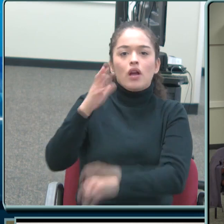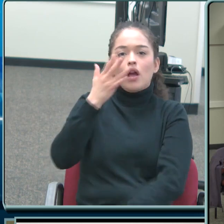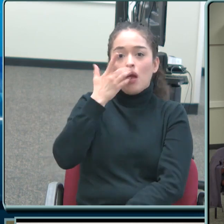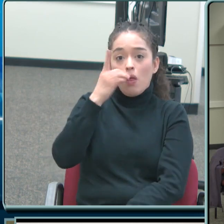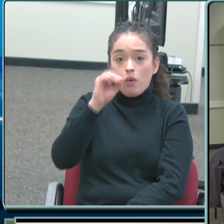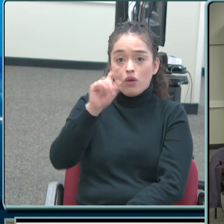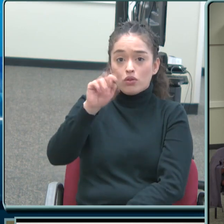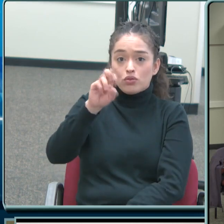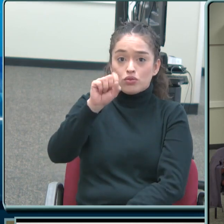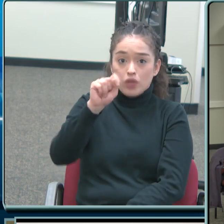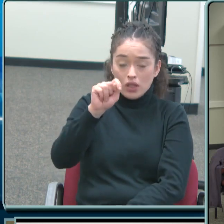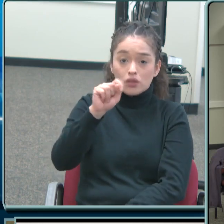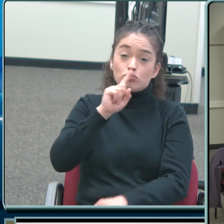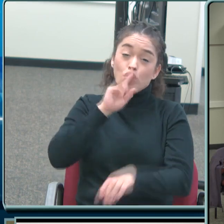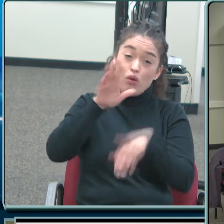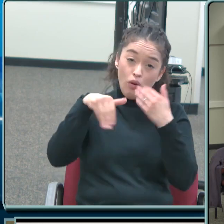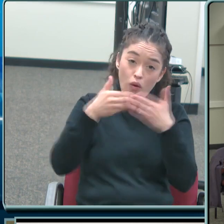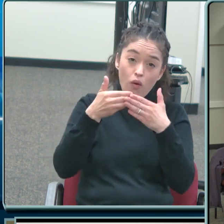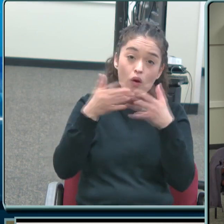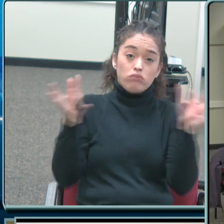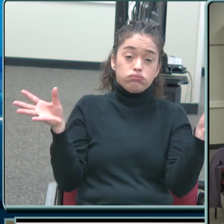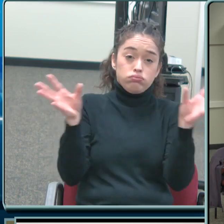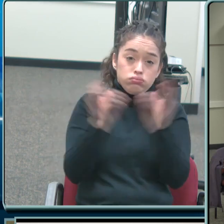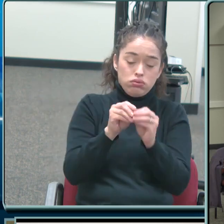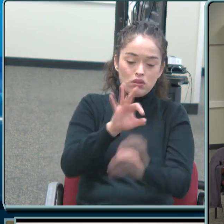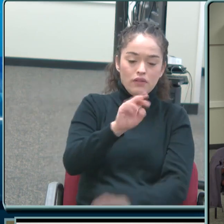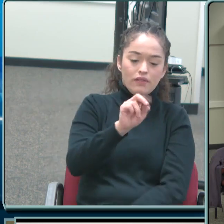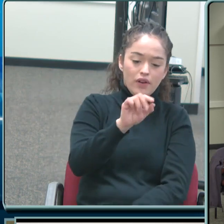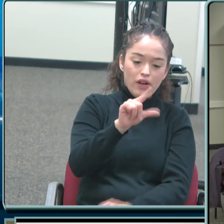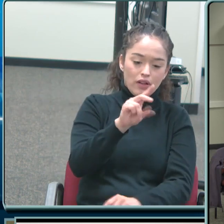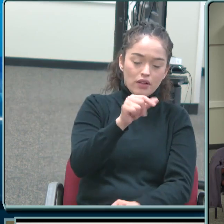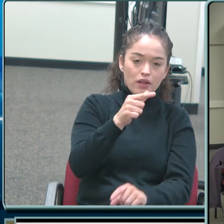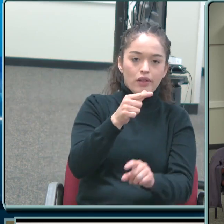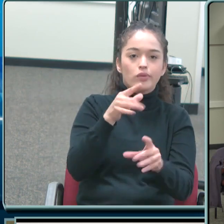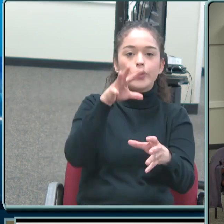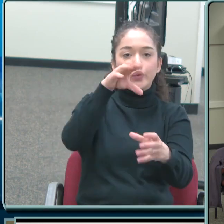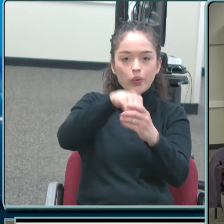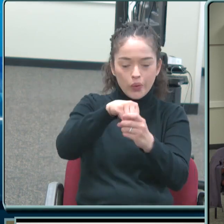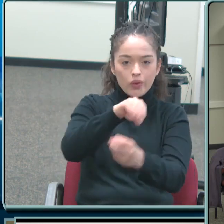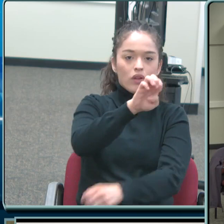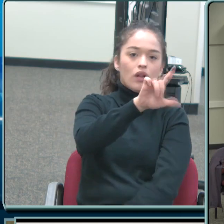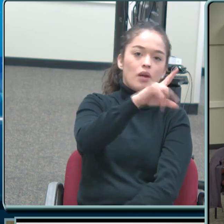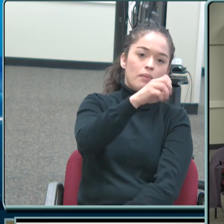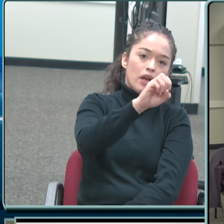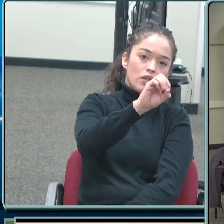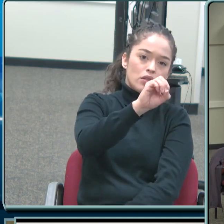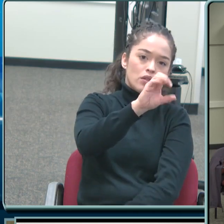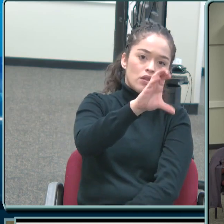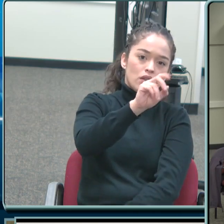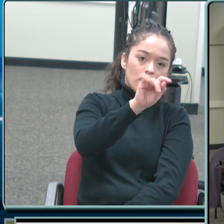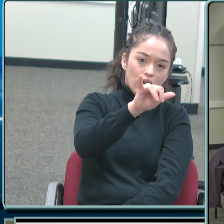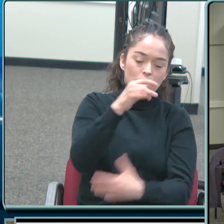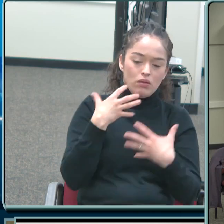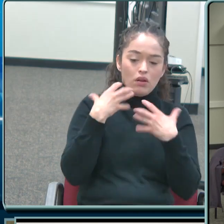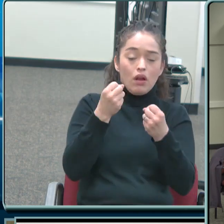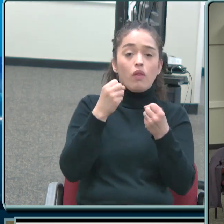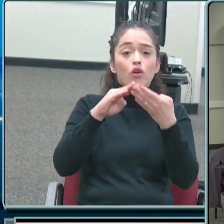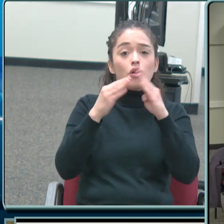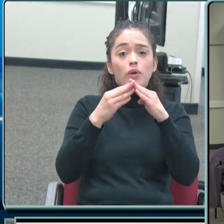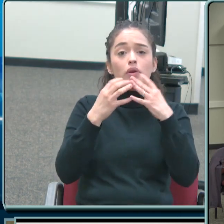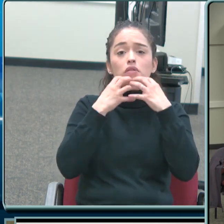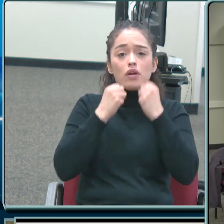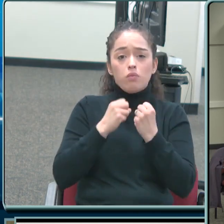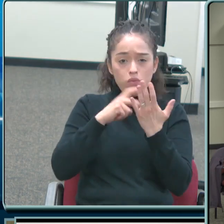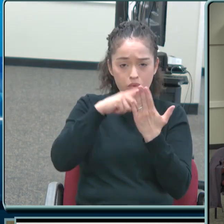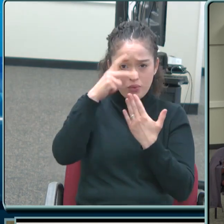Whereas funding for the Connect Fountain project will work in conjunction with the El Paso County Public Health Fountain Valley Community That Cares program. The